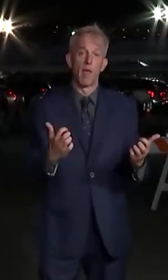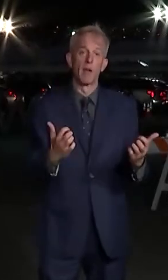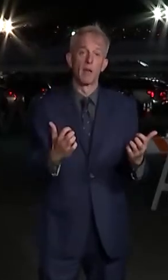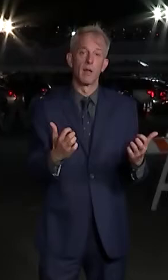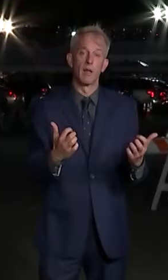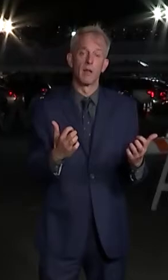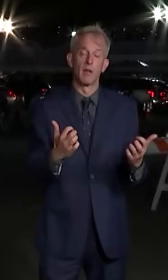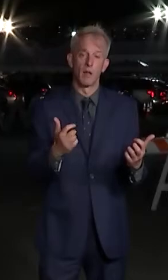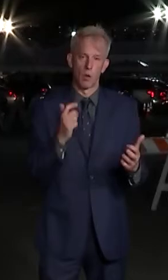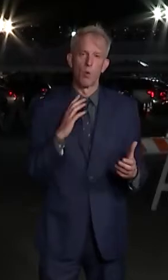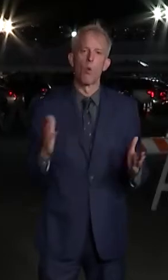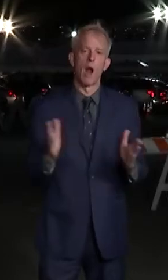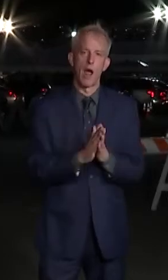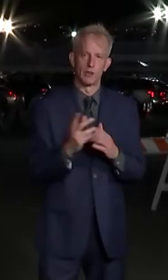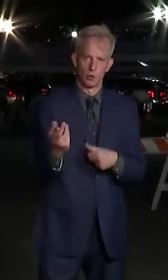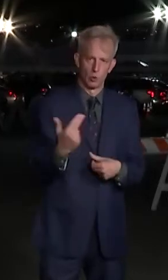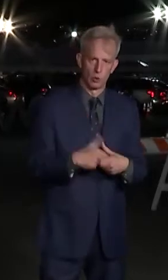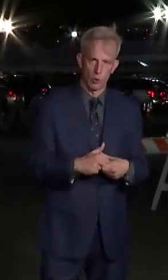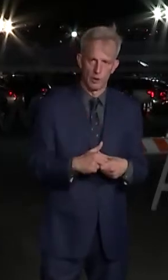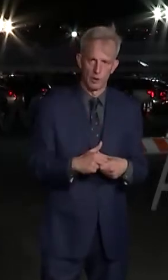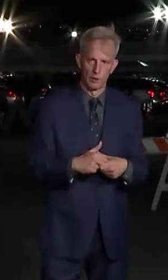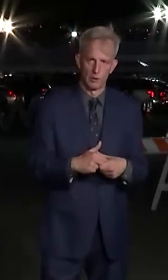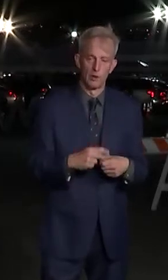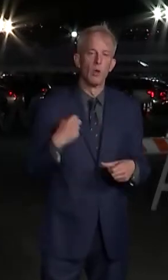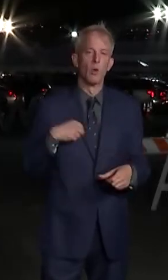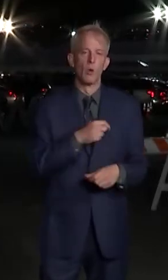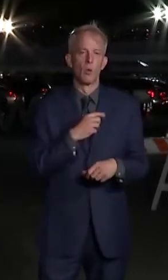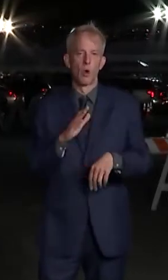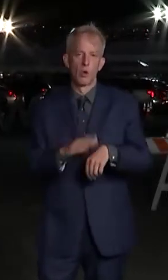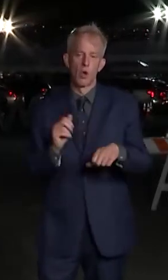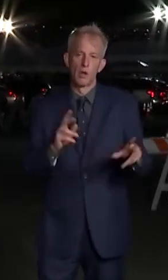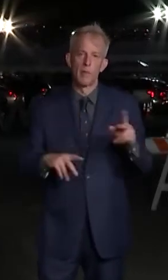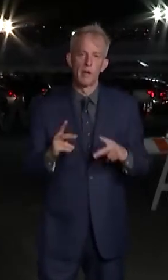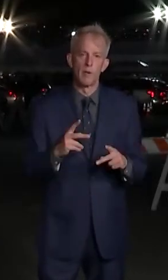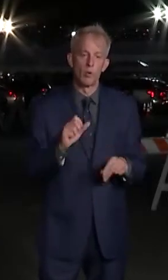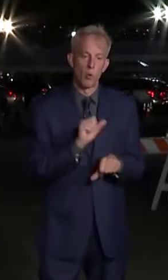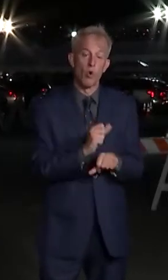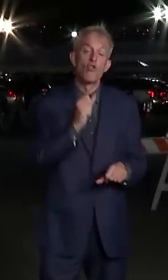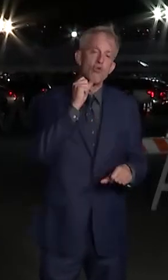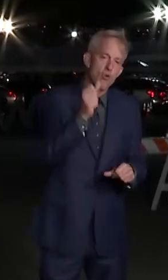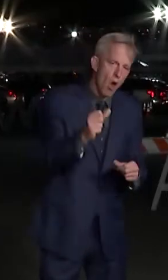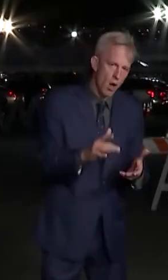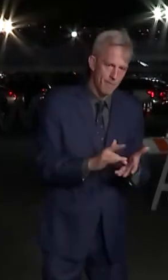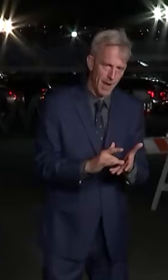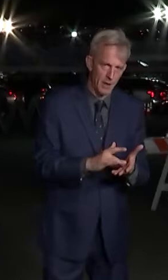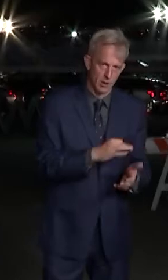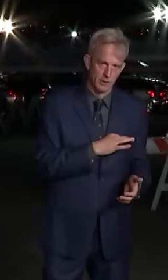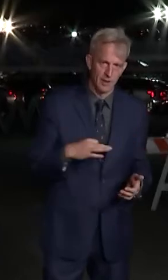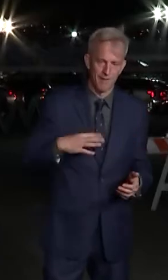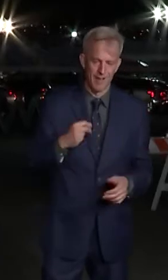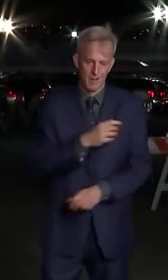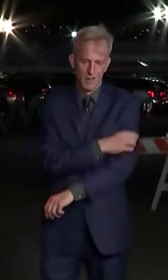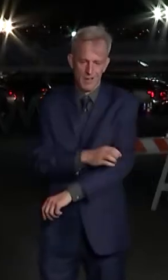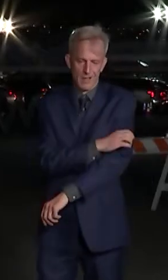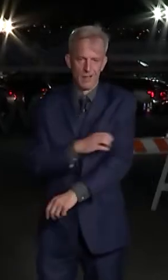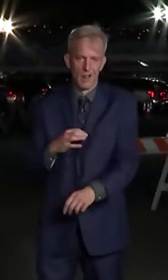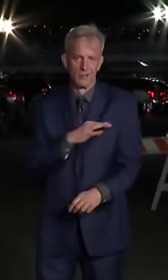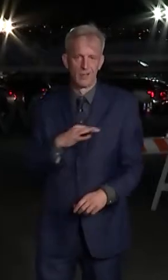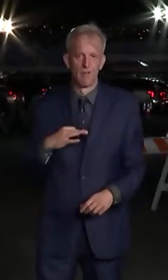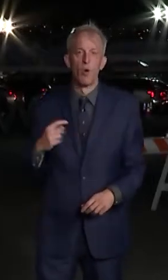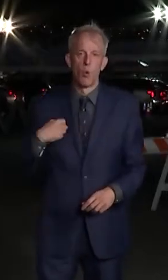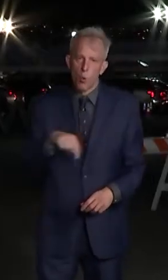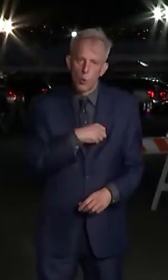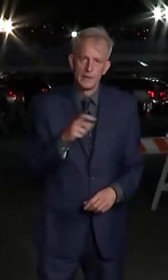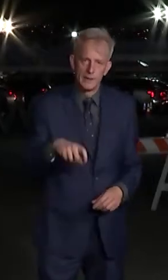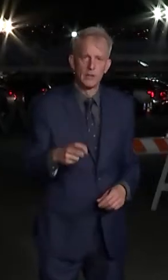asking you to join us. We're calling on folk to work as non-medical staff and clinical staff. We need you, and the city